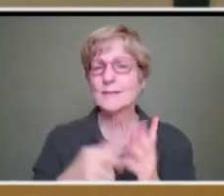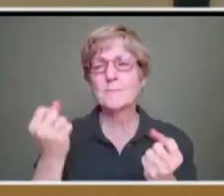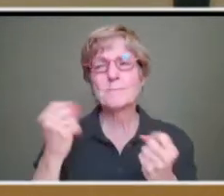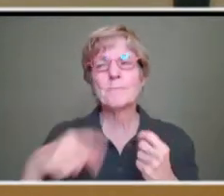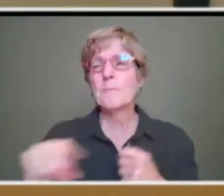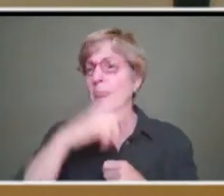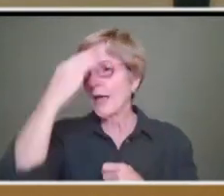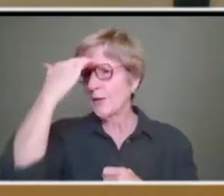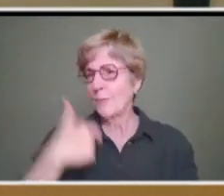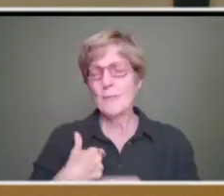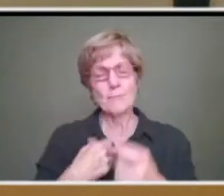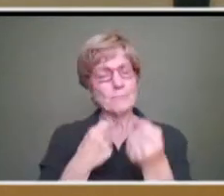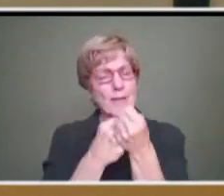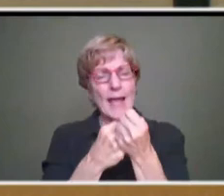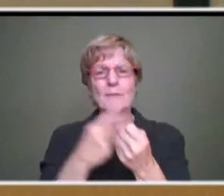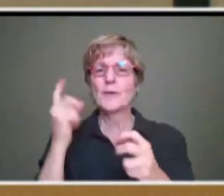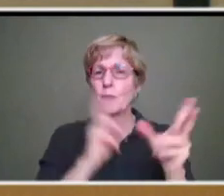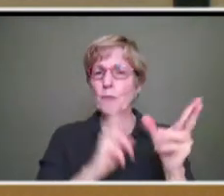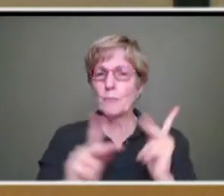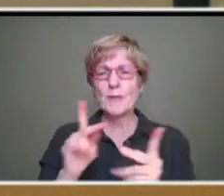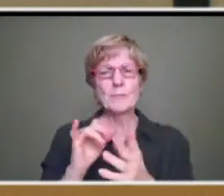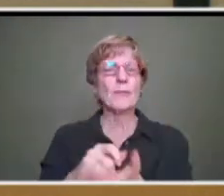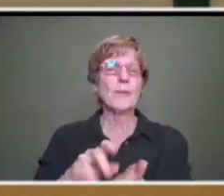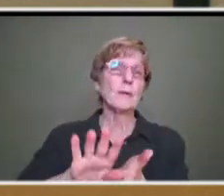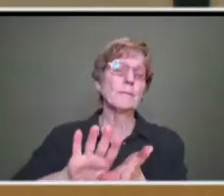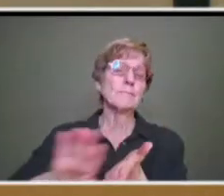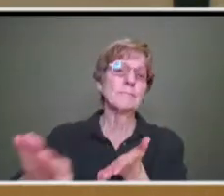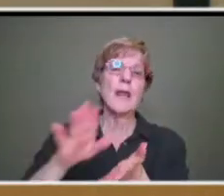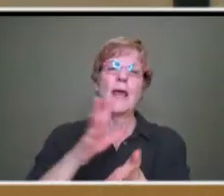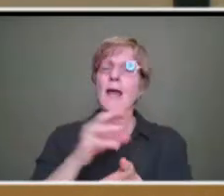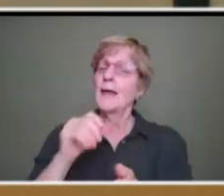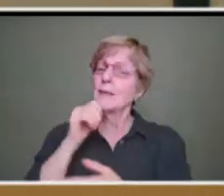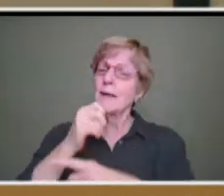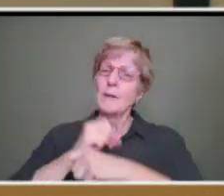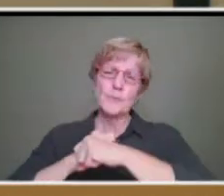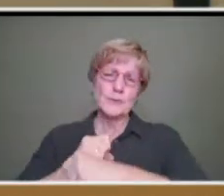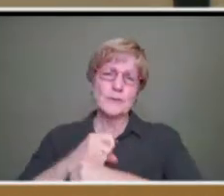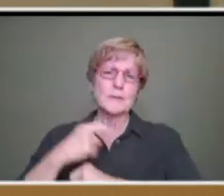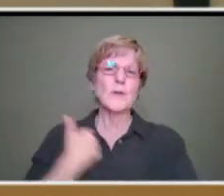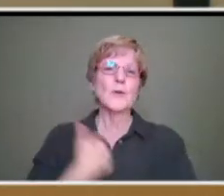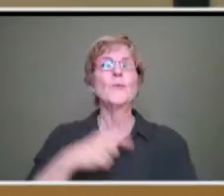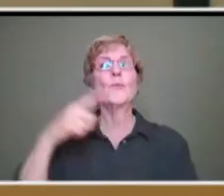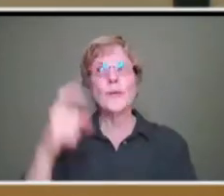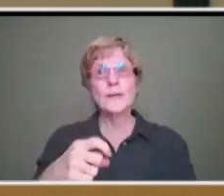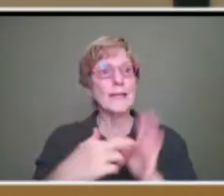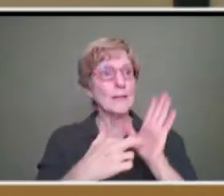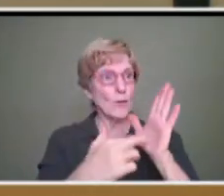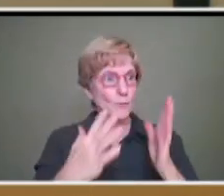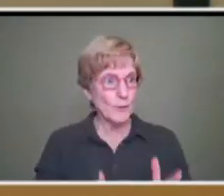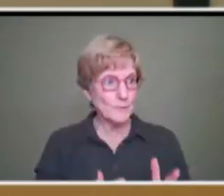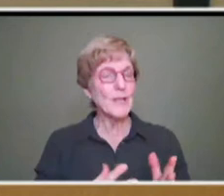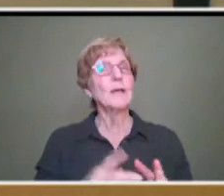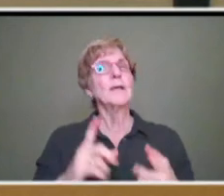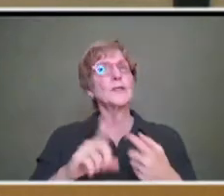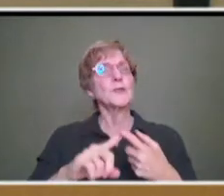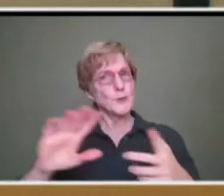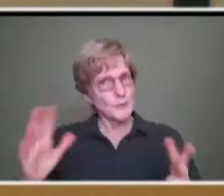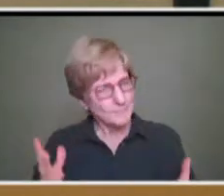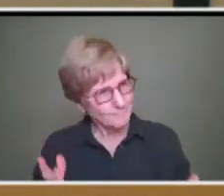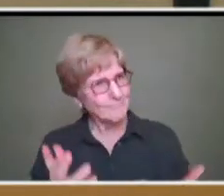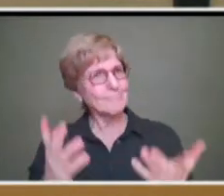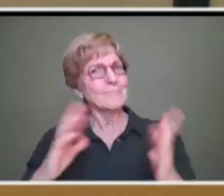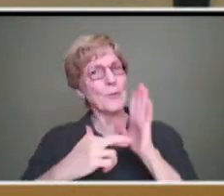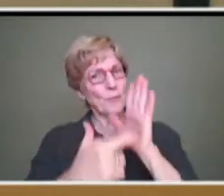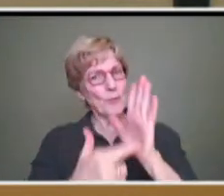me and I'm an advocate for those who are marginalized and unprotected we need our representative to step up and represent for